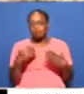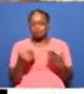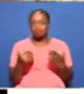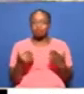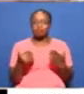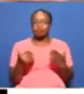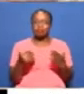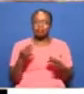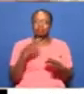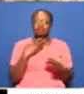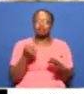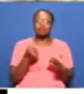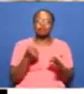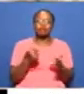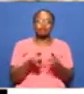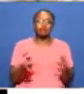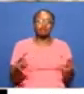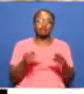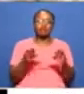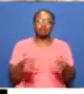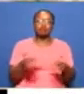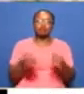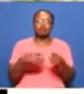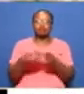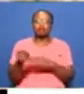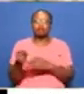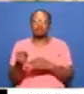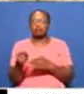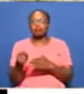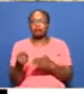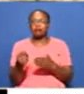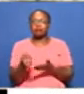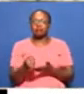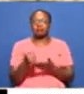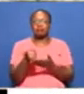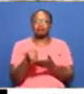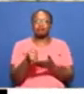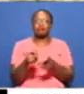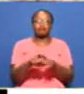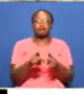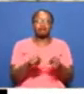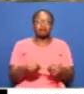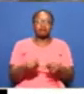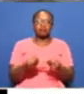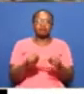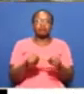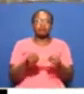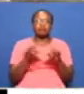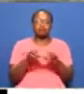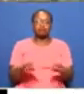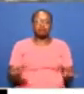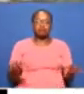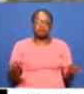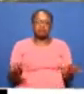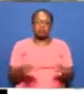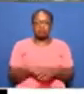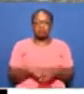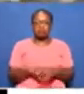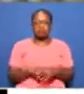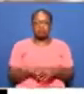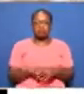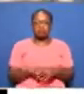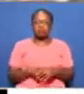kuweka shamba yake, anaenda kununua seedlings, isaidia pia sustainability ya market. Simon Lerapiti